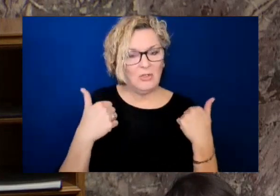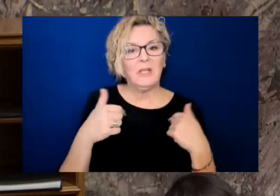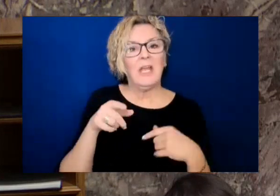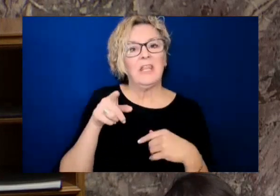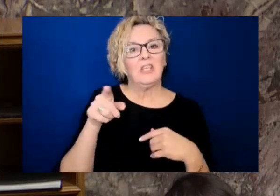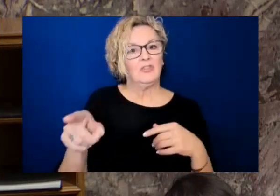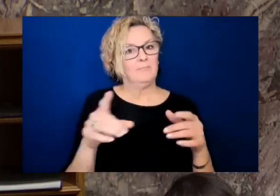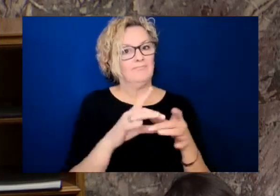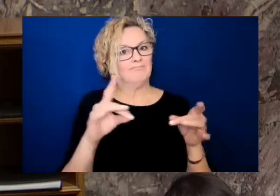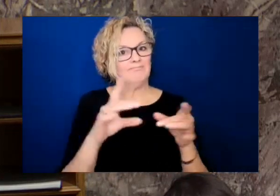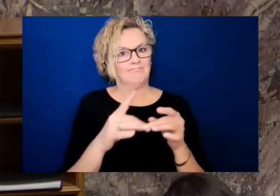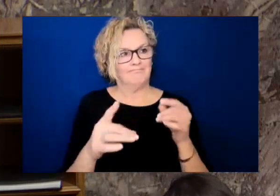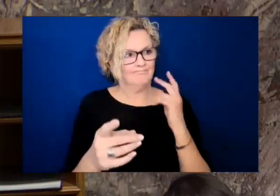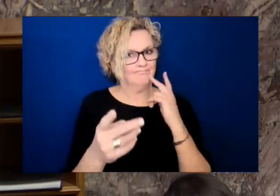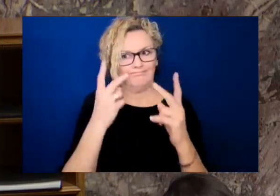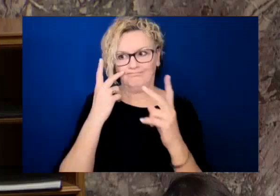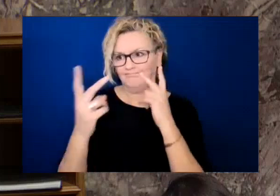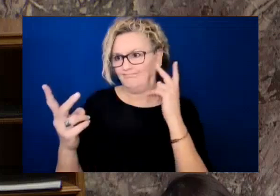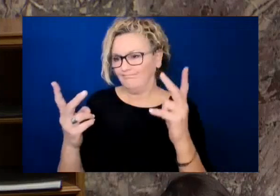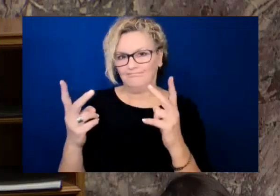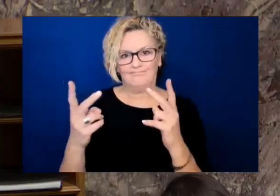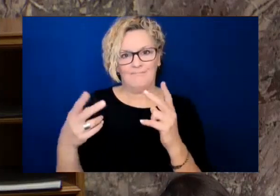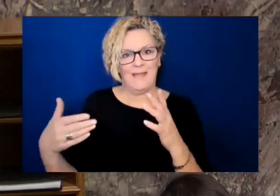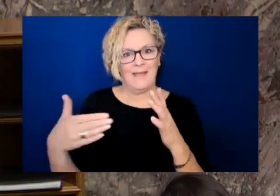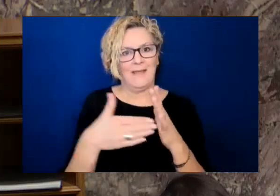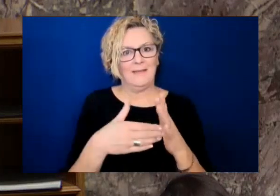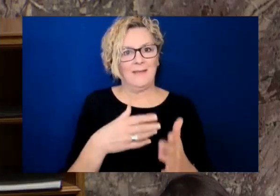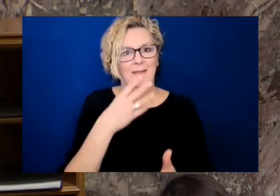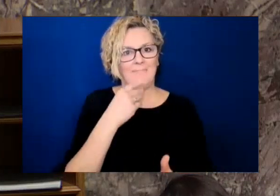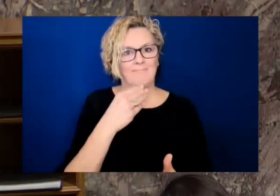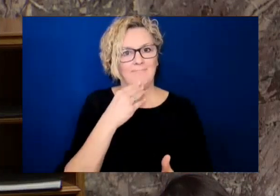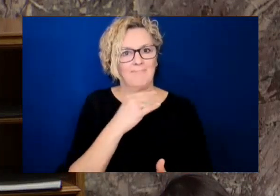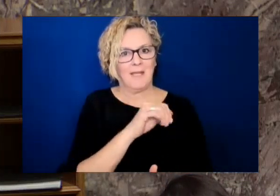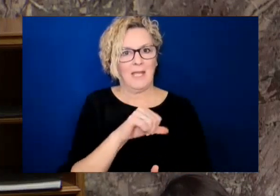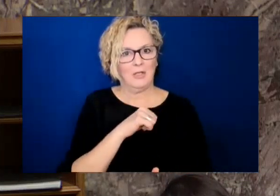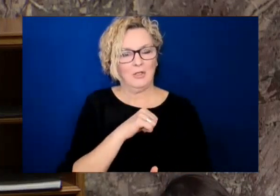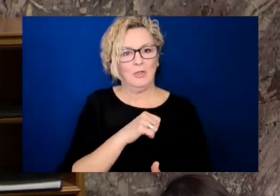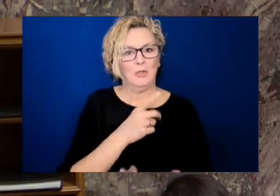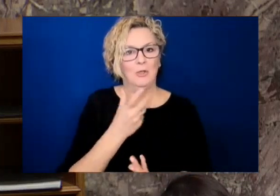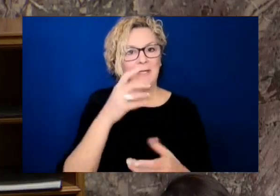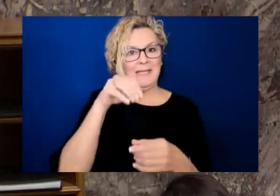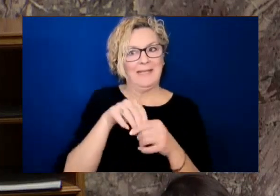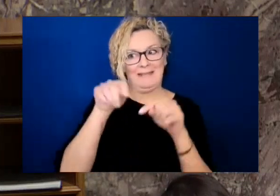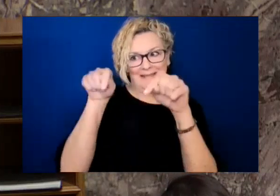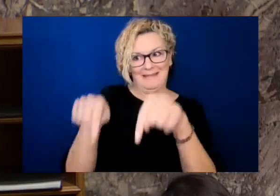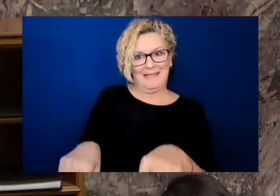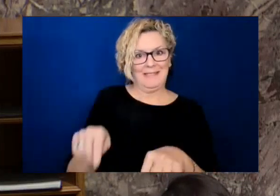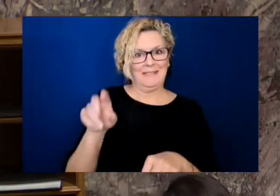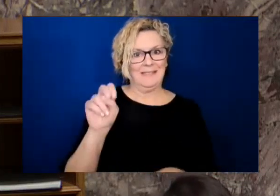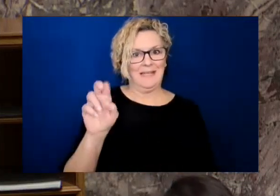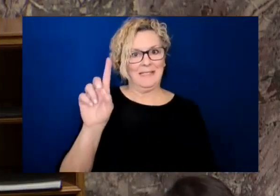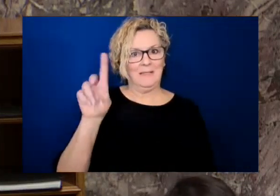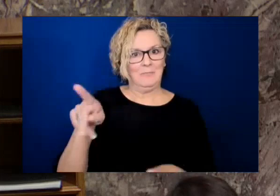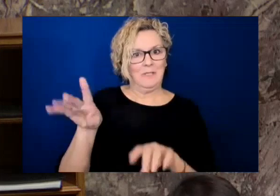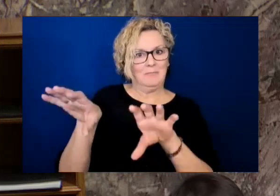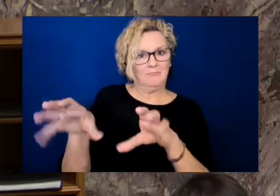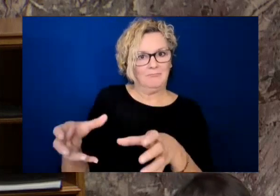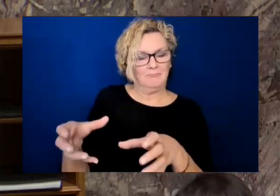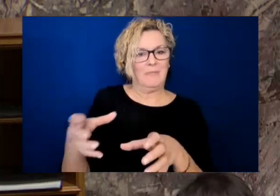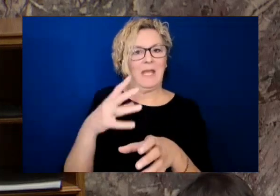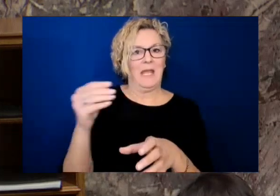discusses exists within this NDP cabinet and caucus, and sadly appears to have